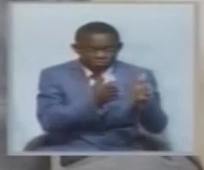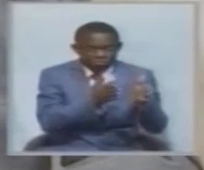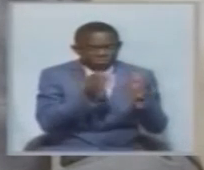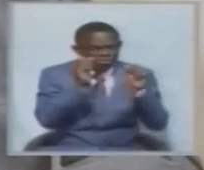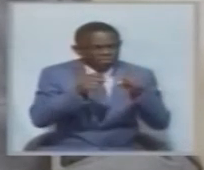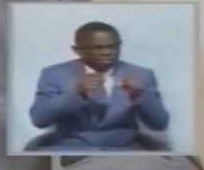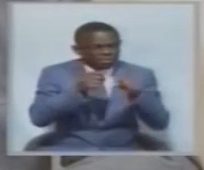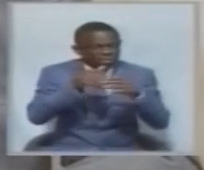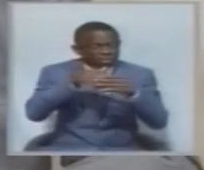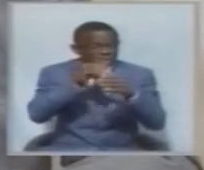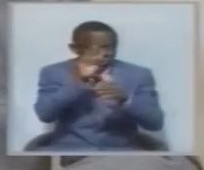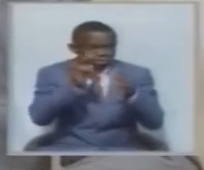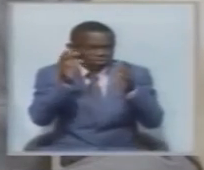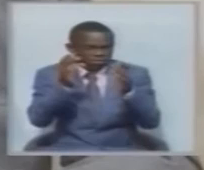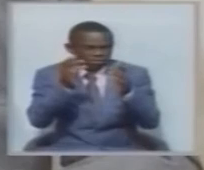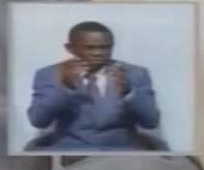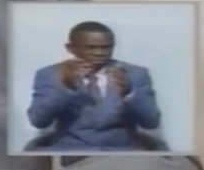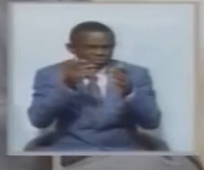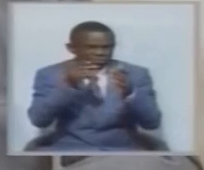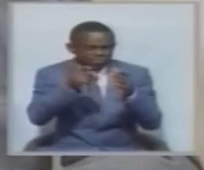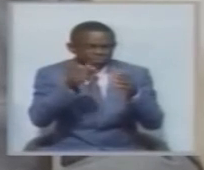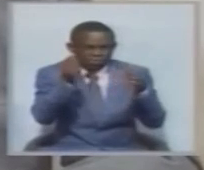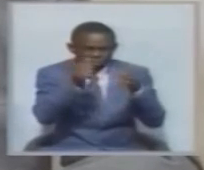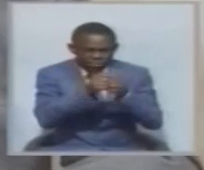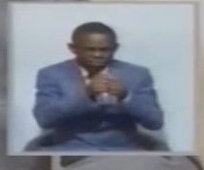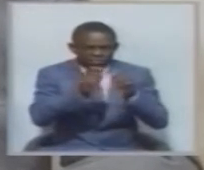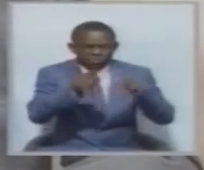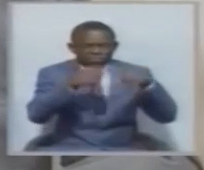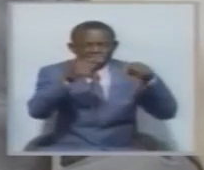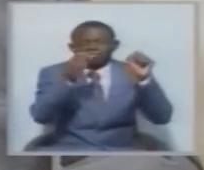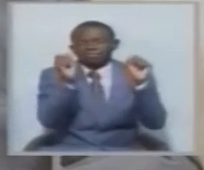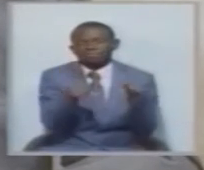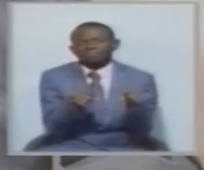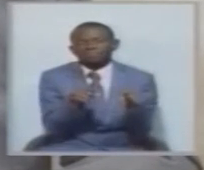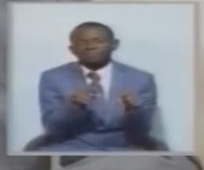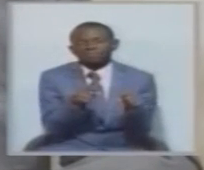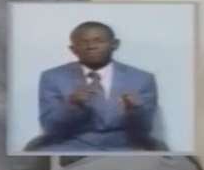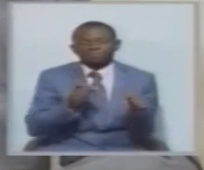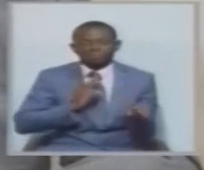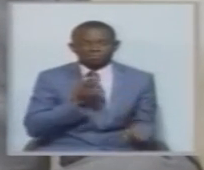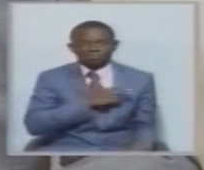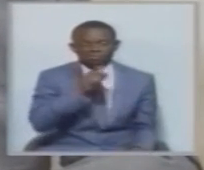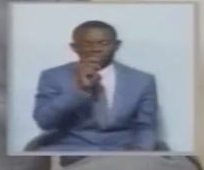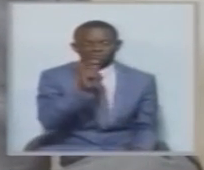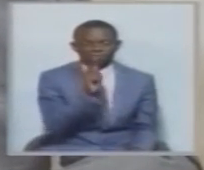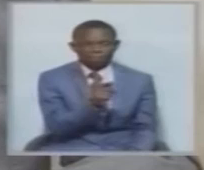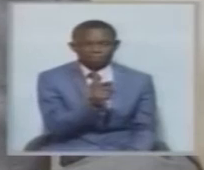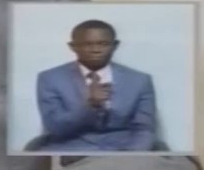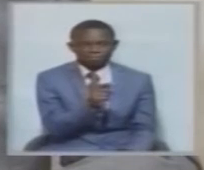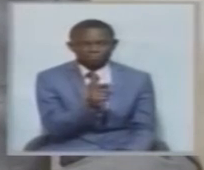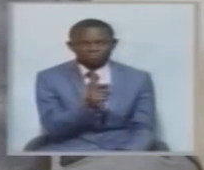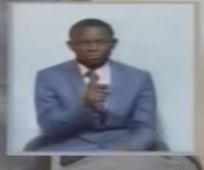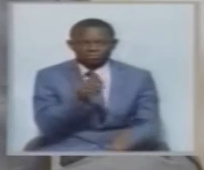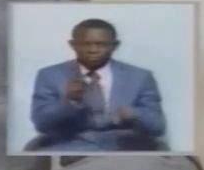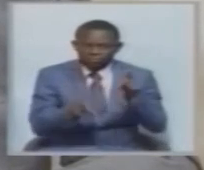to push this particular bank to greater heights. So that's what we need. We need a situation where Zambians